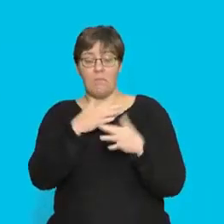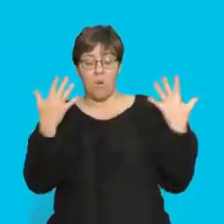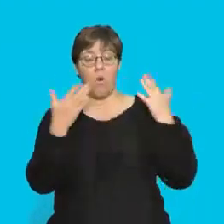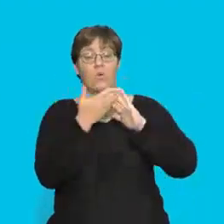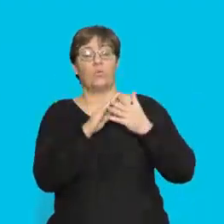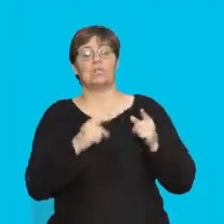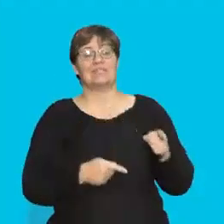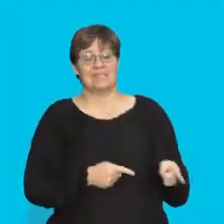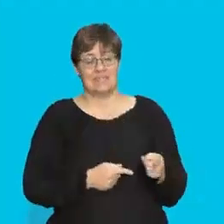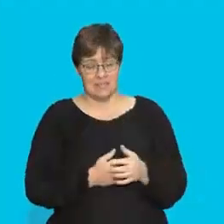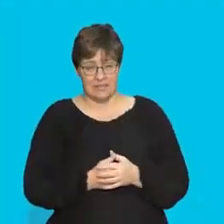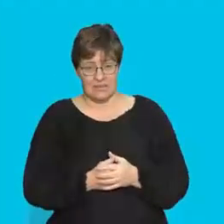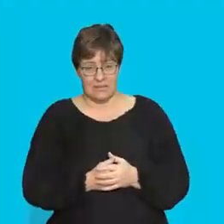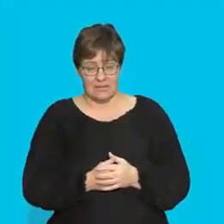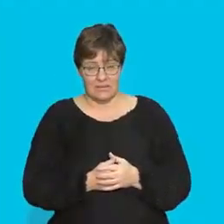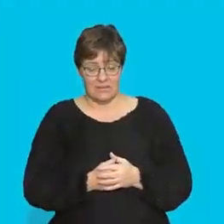interspecific